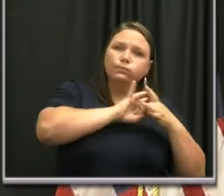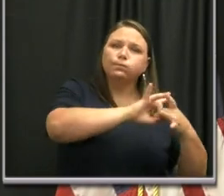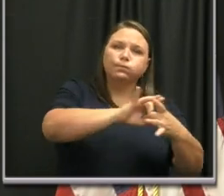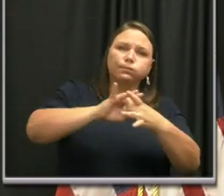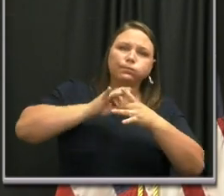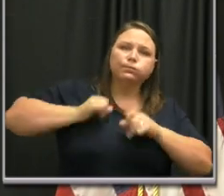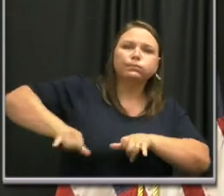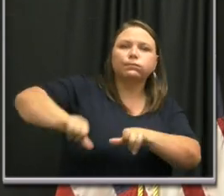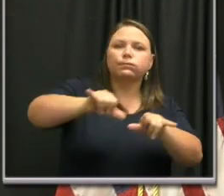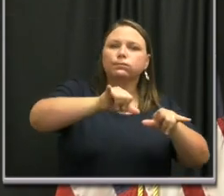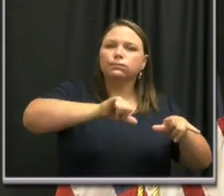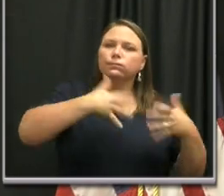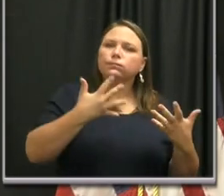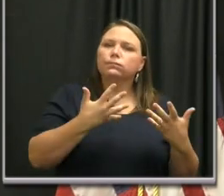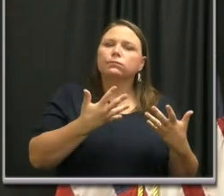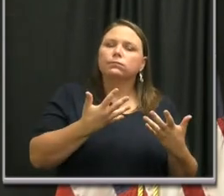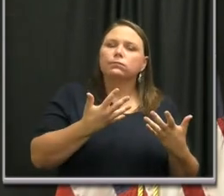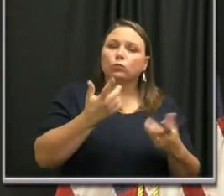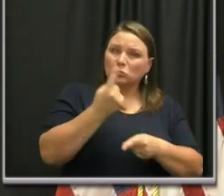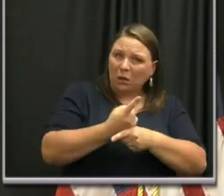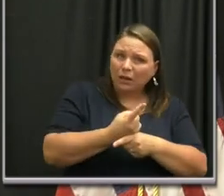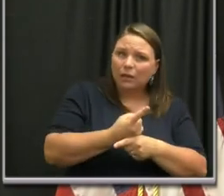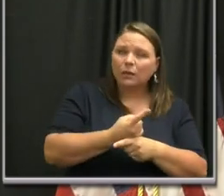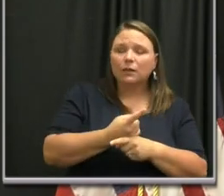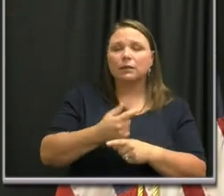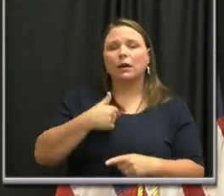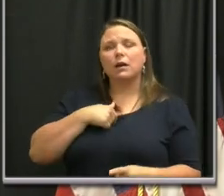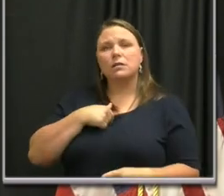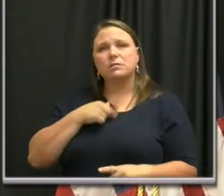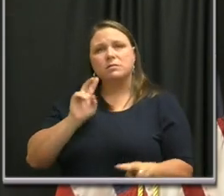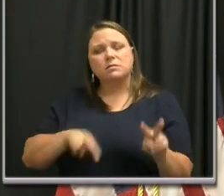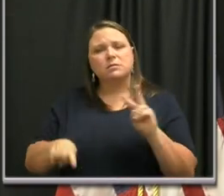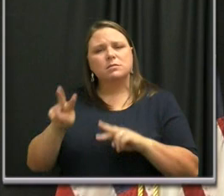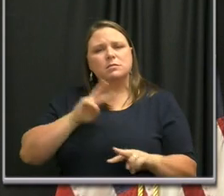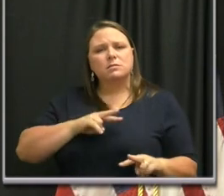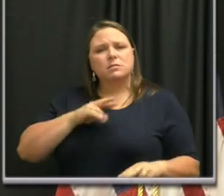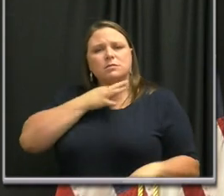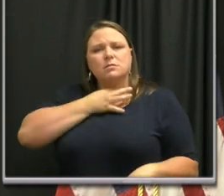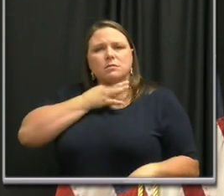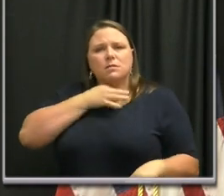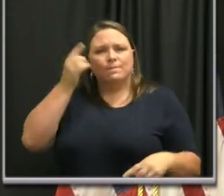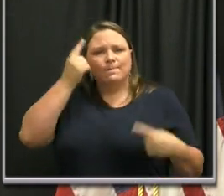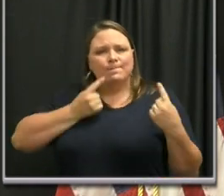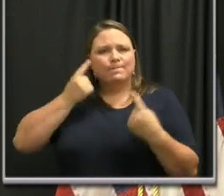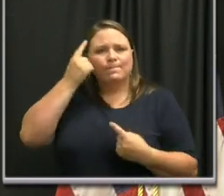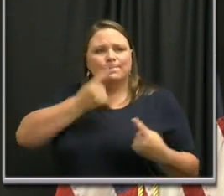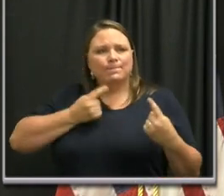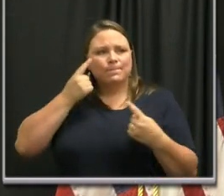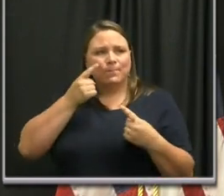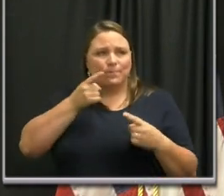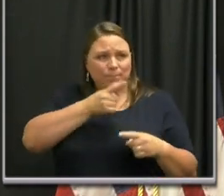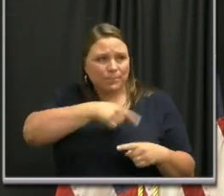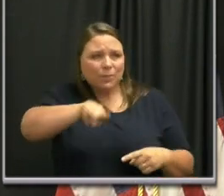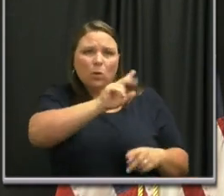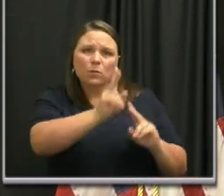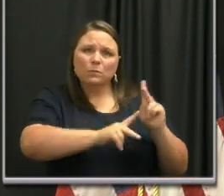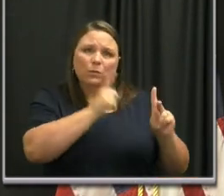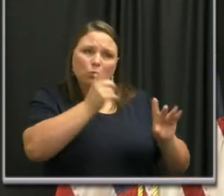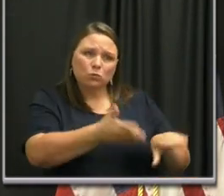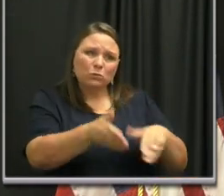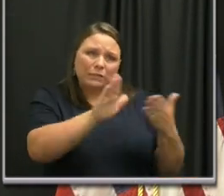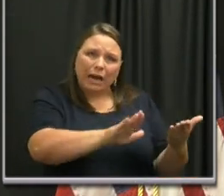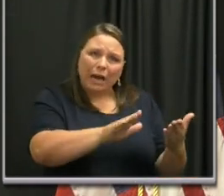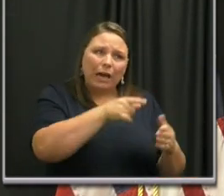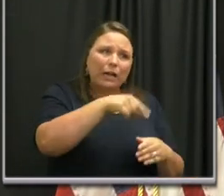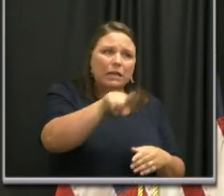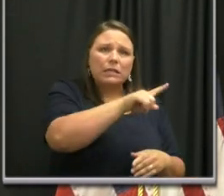few things could. I find myself wondering whether the fact that most people who've died are